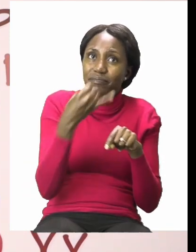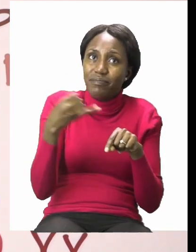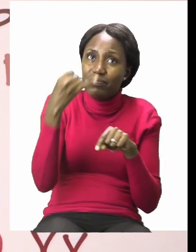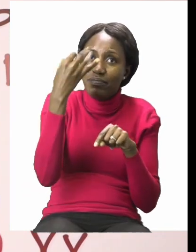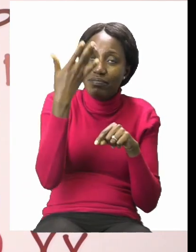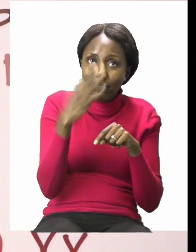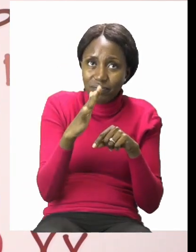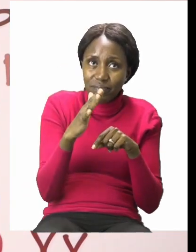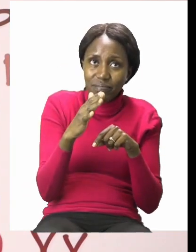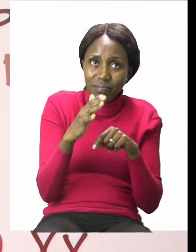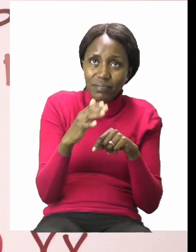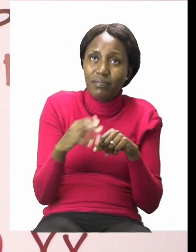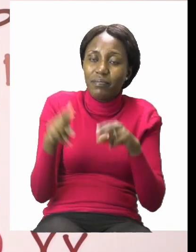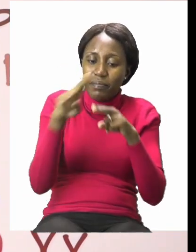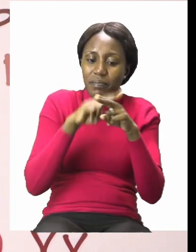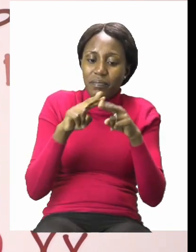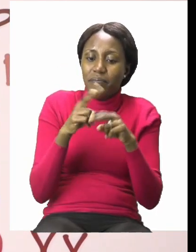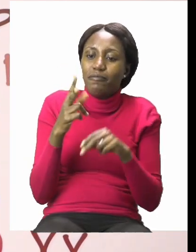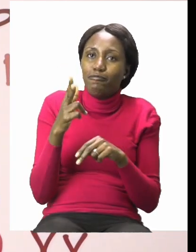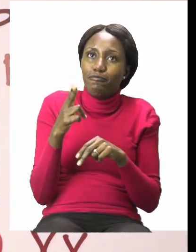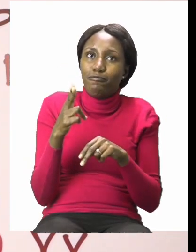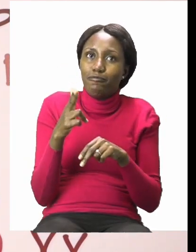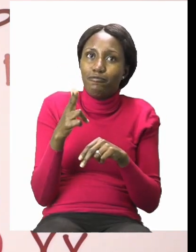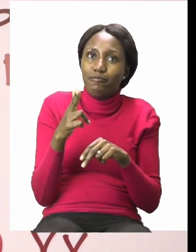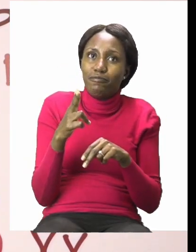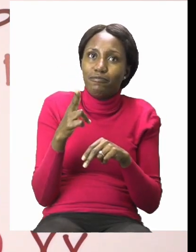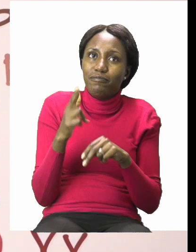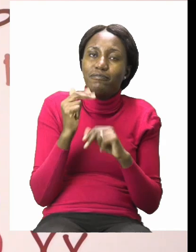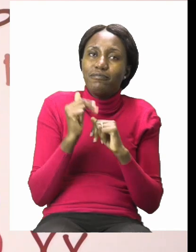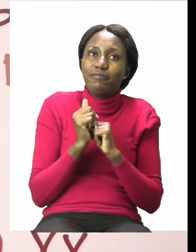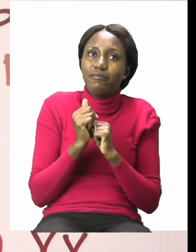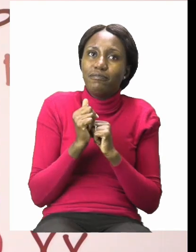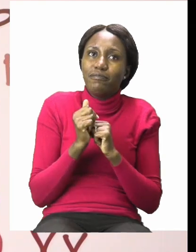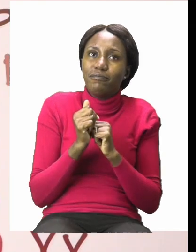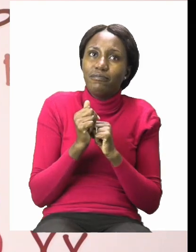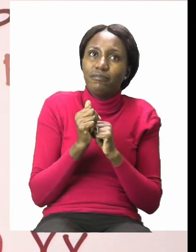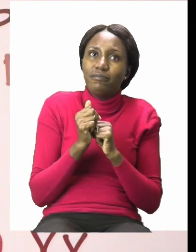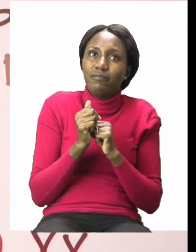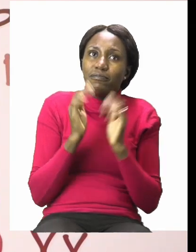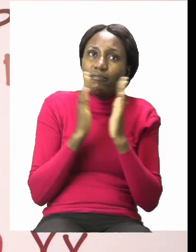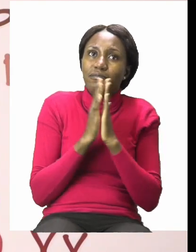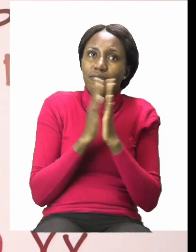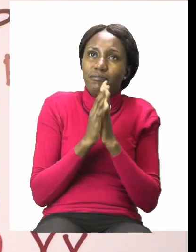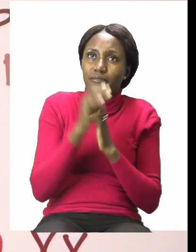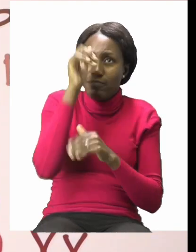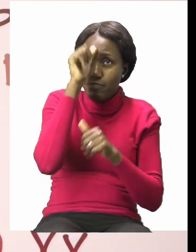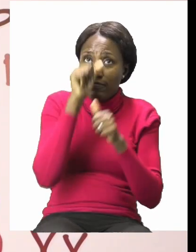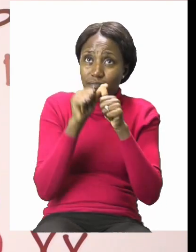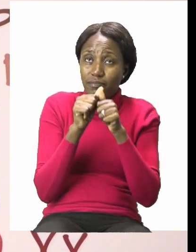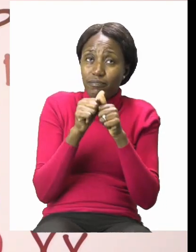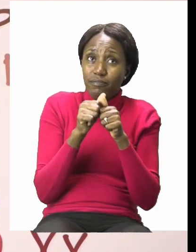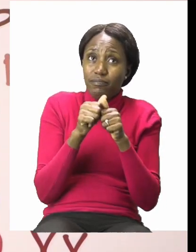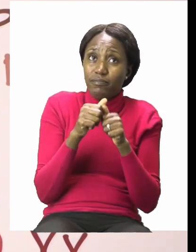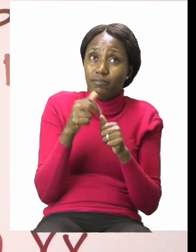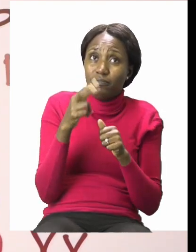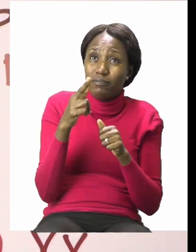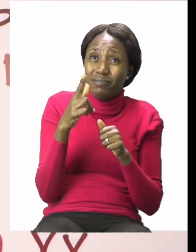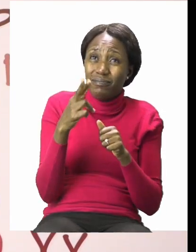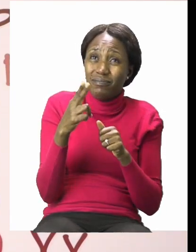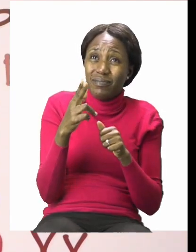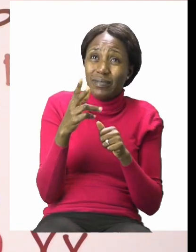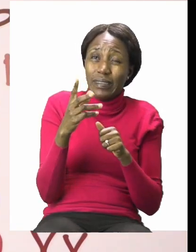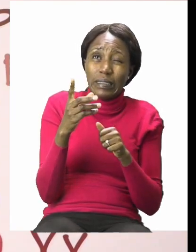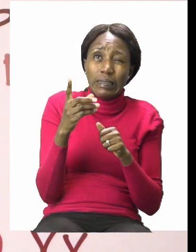a pair of scissors. Now boys and girls, it's very important to remember that a pair of scissors can be